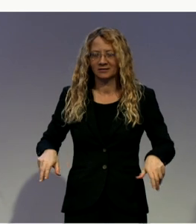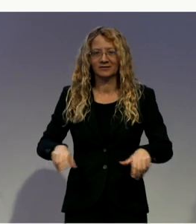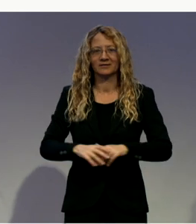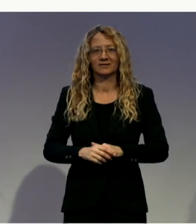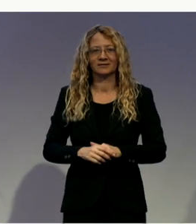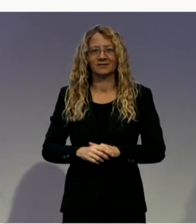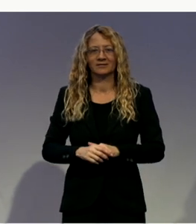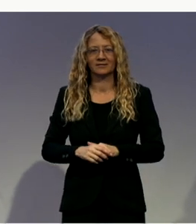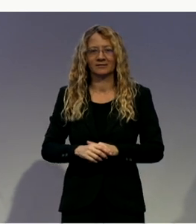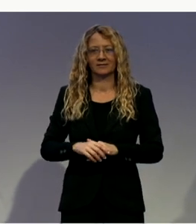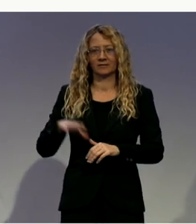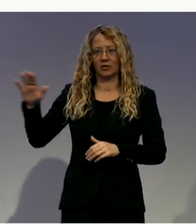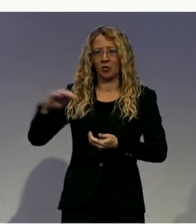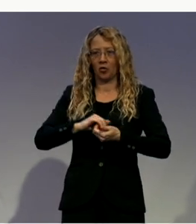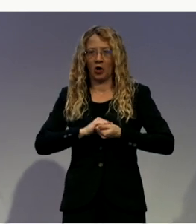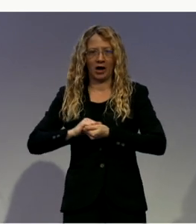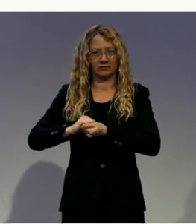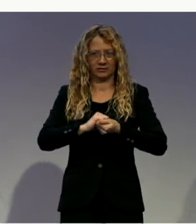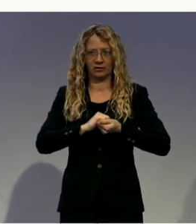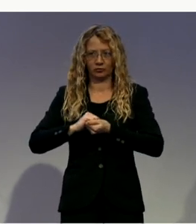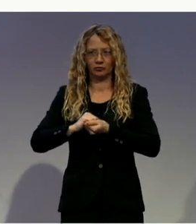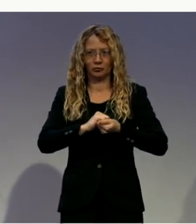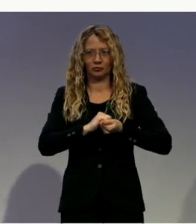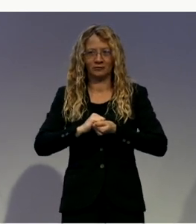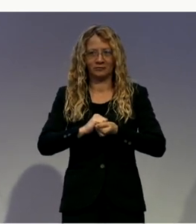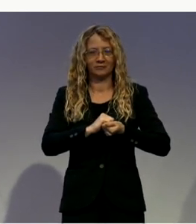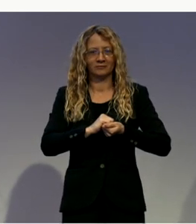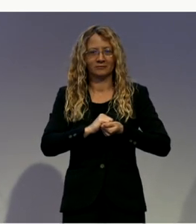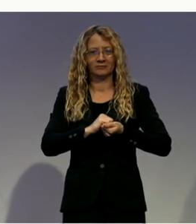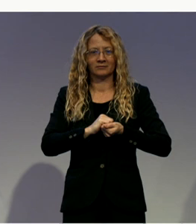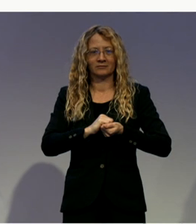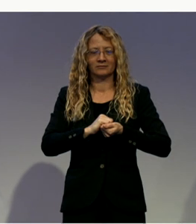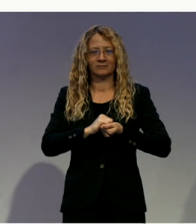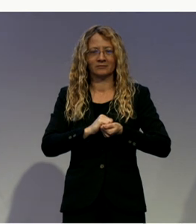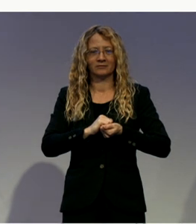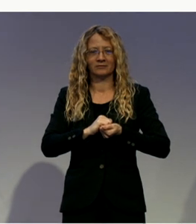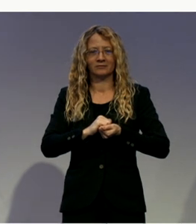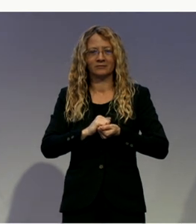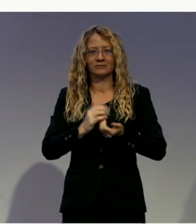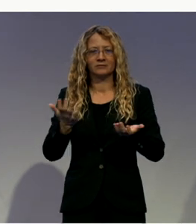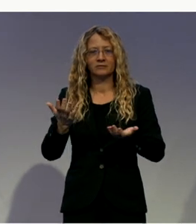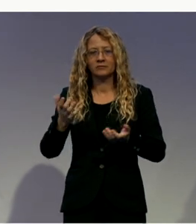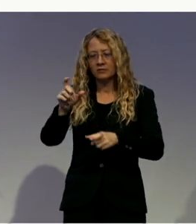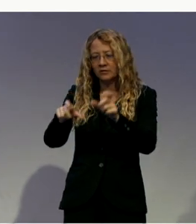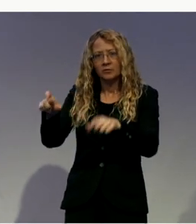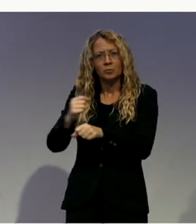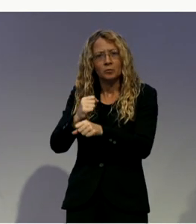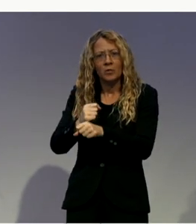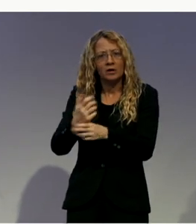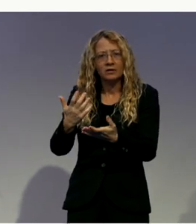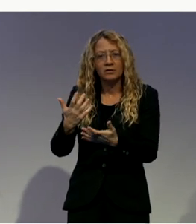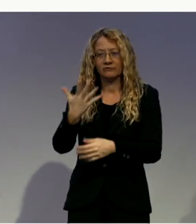is 50% more than with wheelchair users. And so they have so